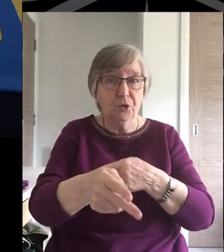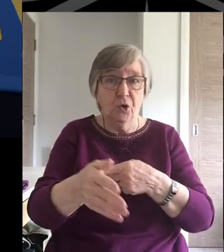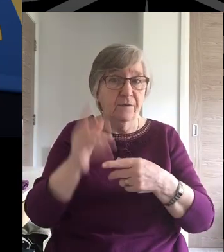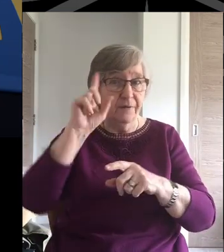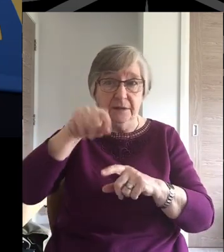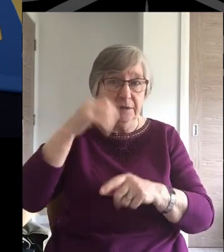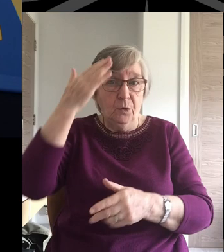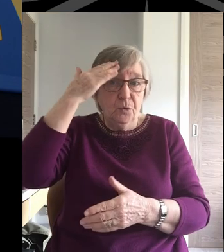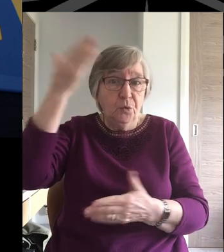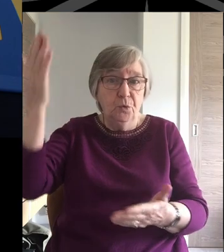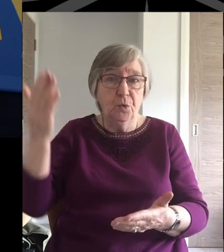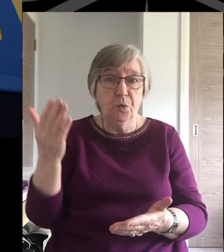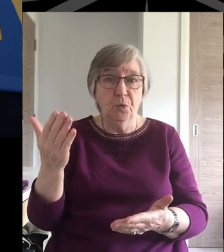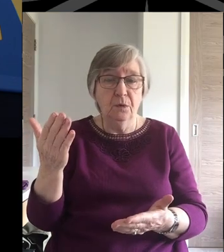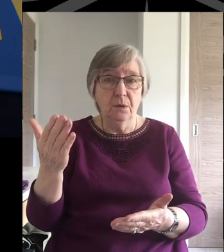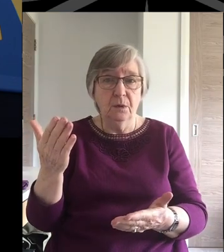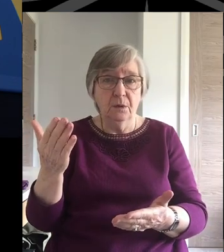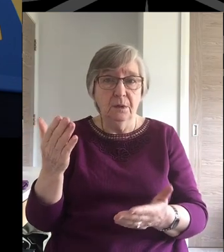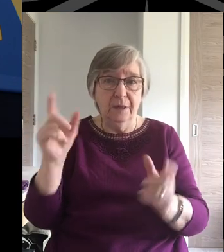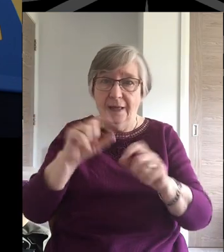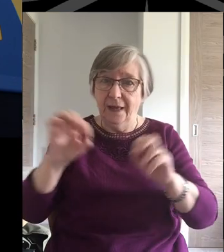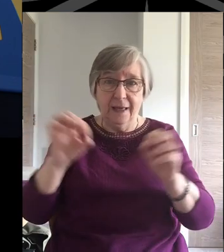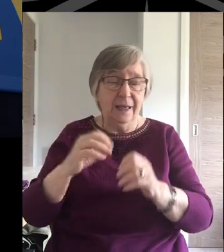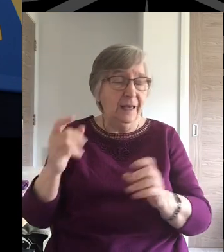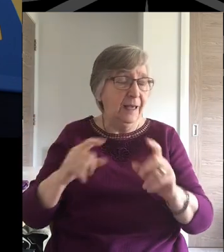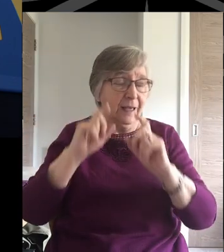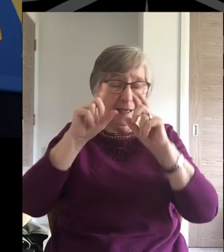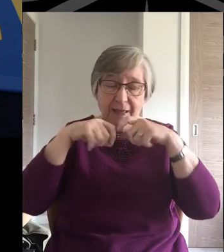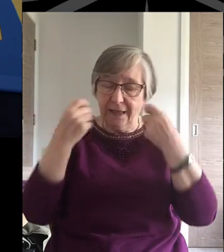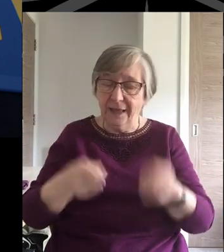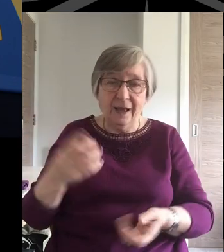more, and there's no way of finding out.